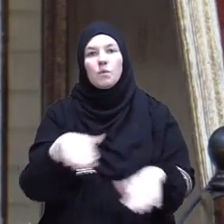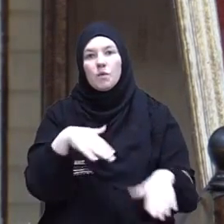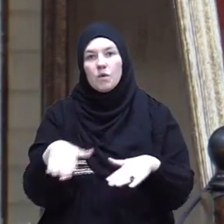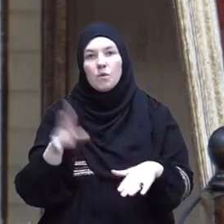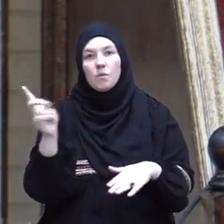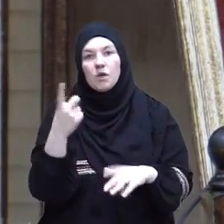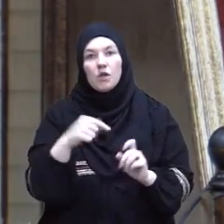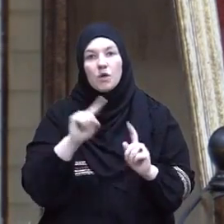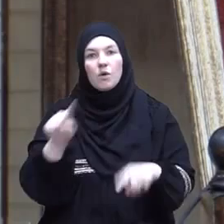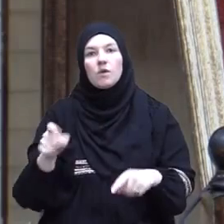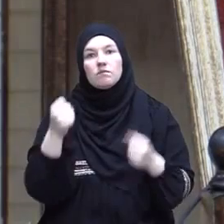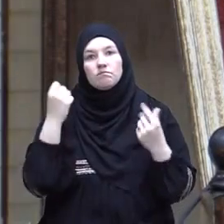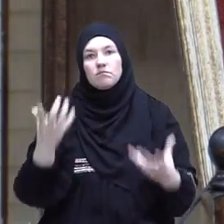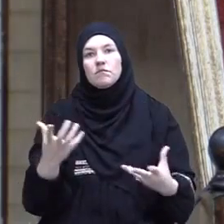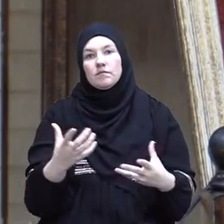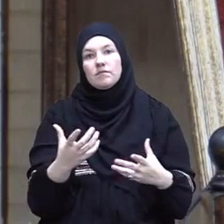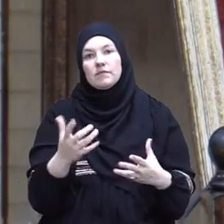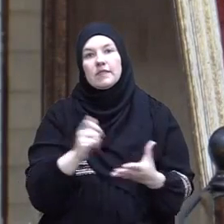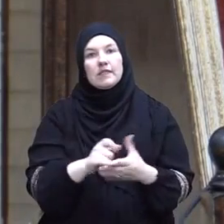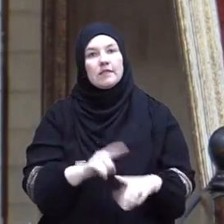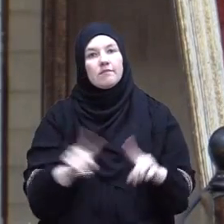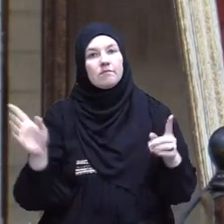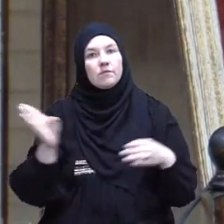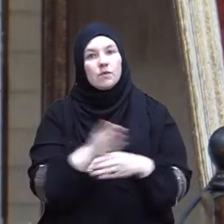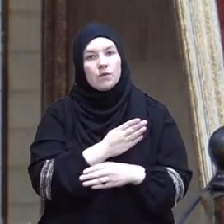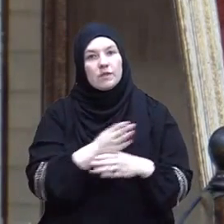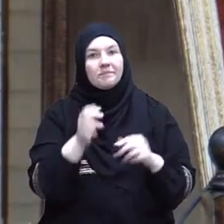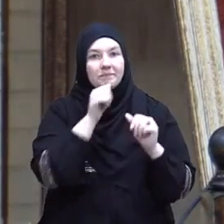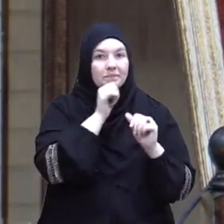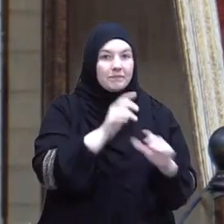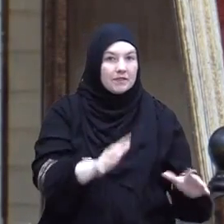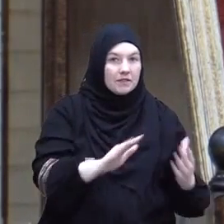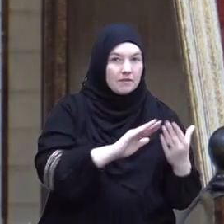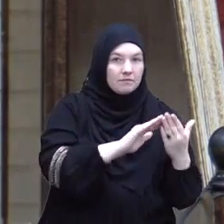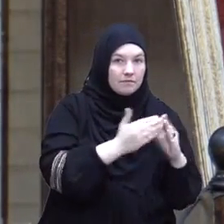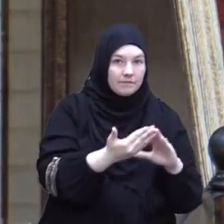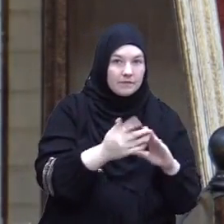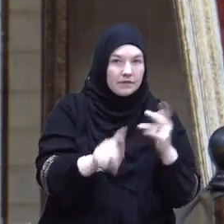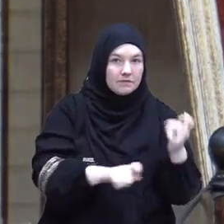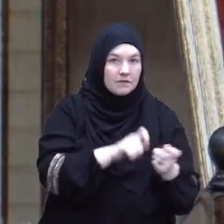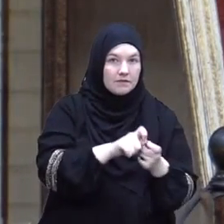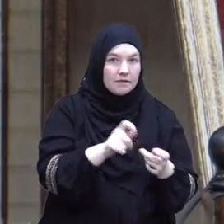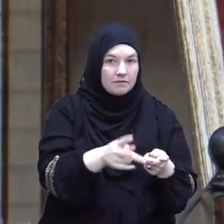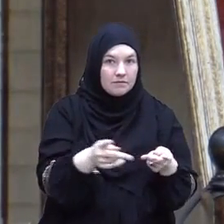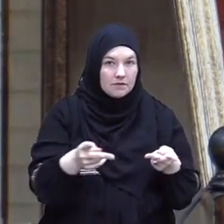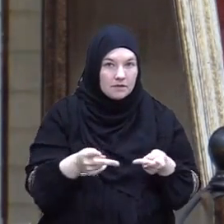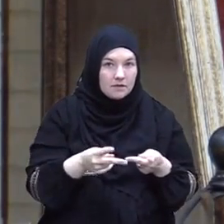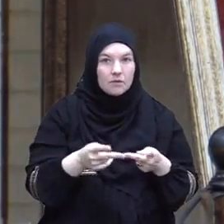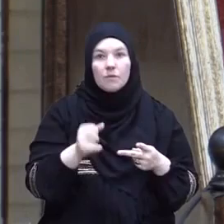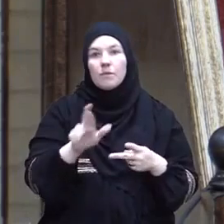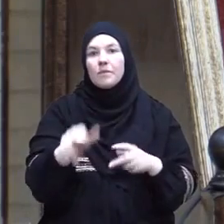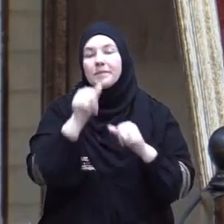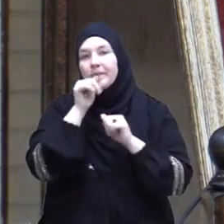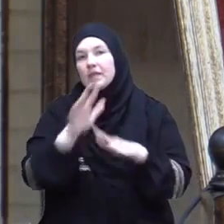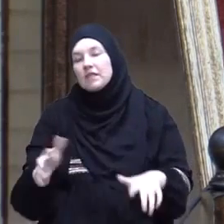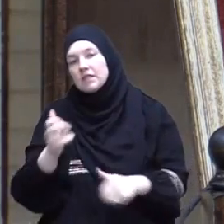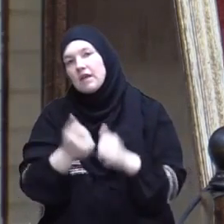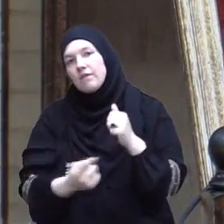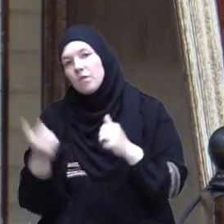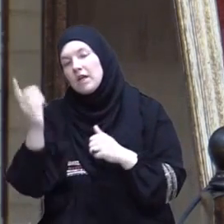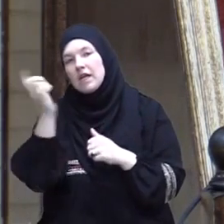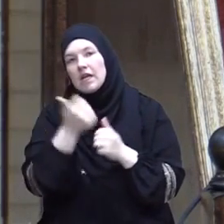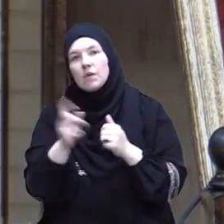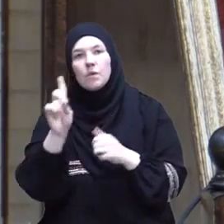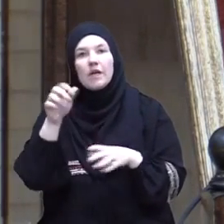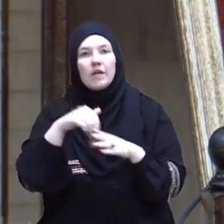there is abundance. This is the difference between blessing a community in a certain place or blessing everybody anywhere